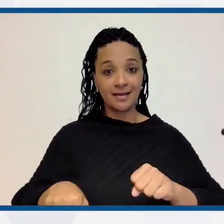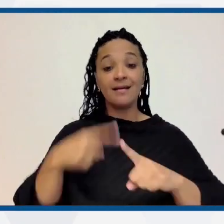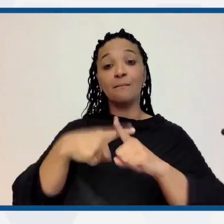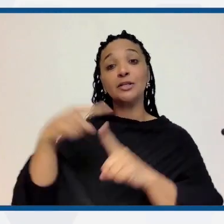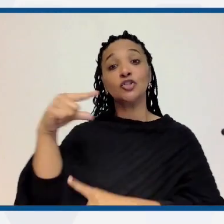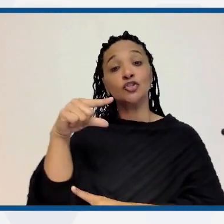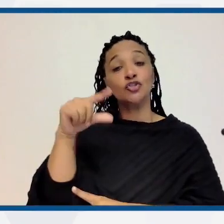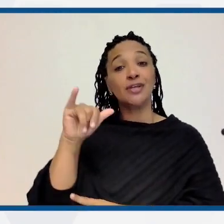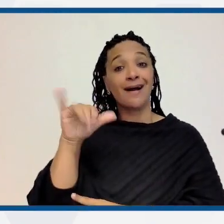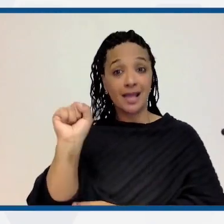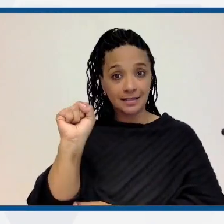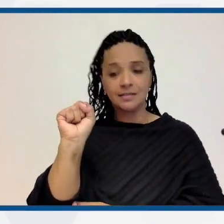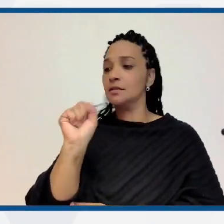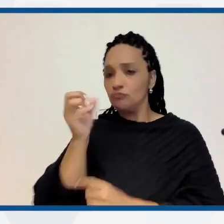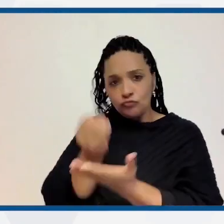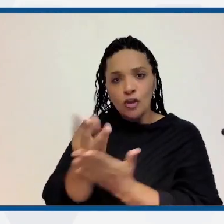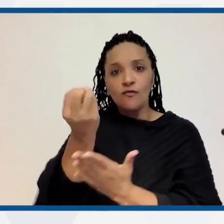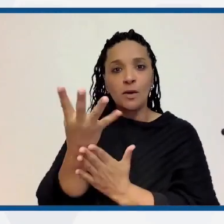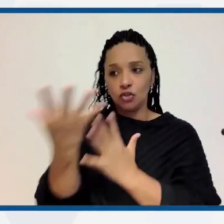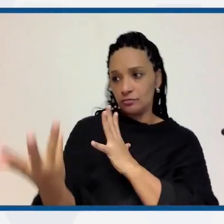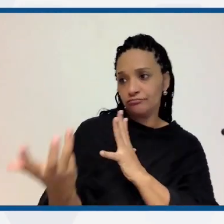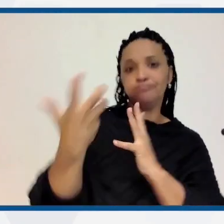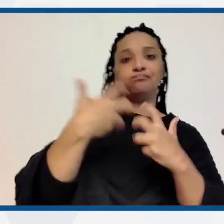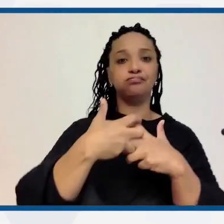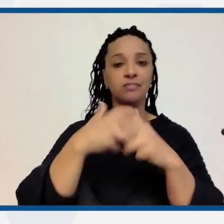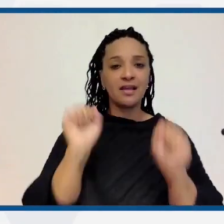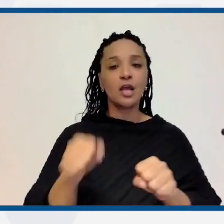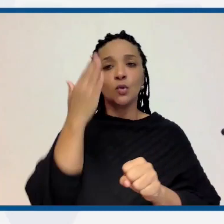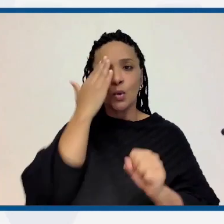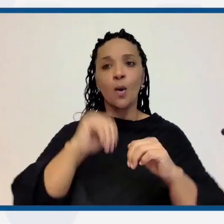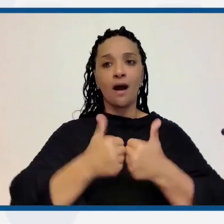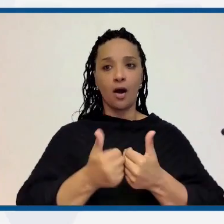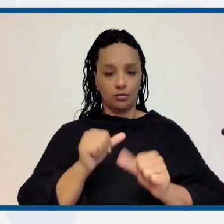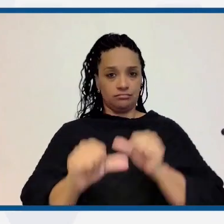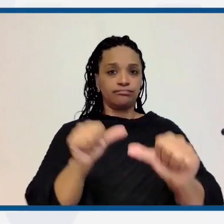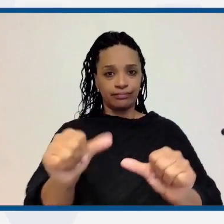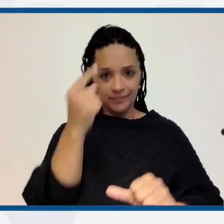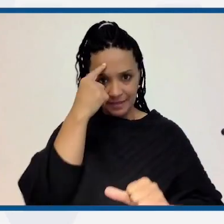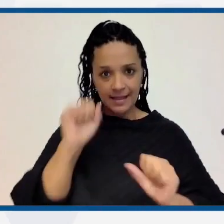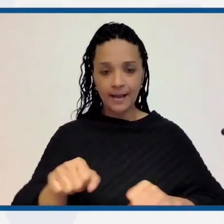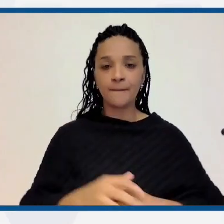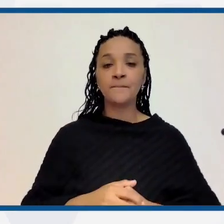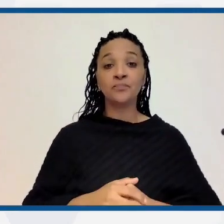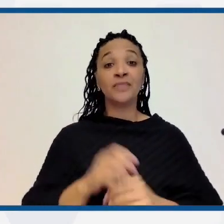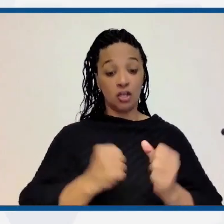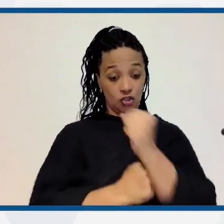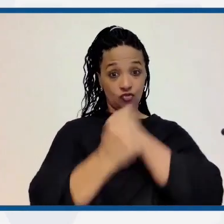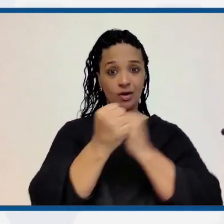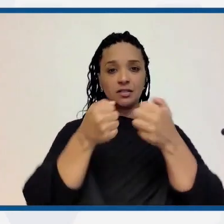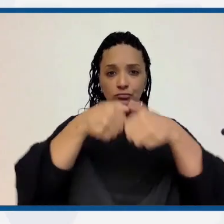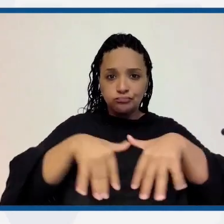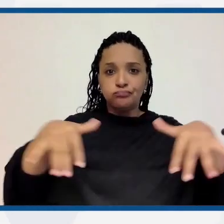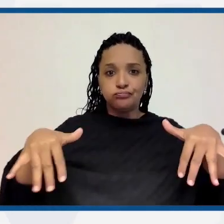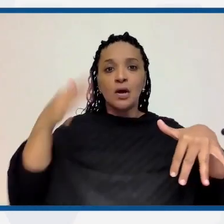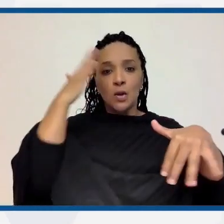other resilience analysis tools that look at demographics. Where's the critical infrastructure? It really enables local planners